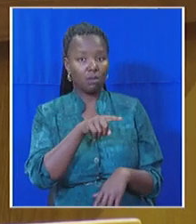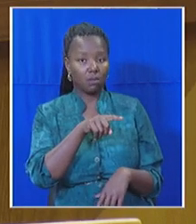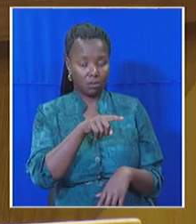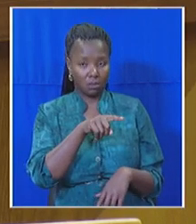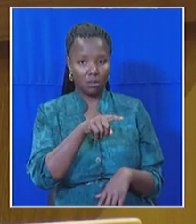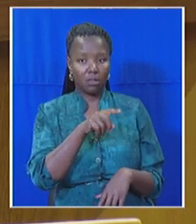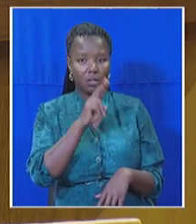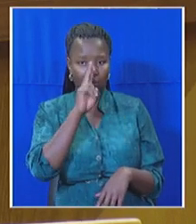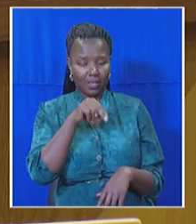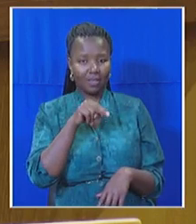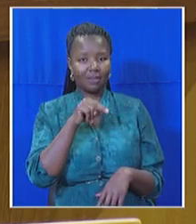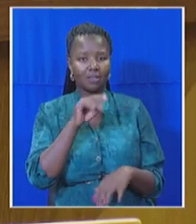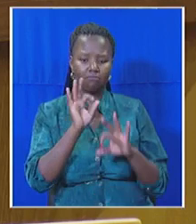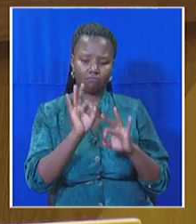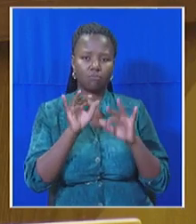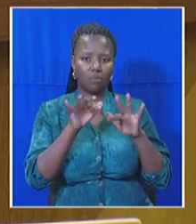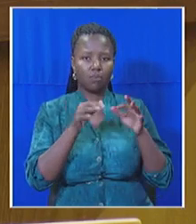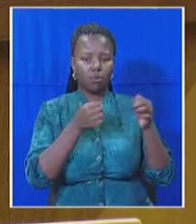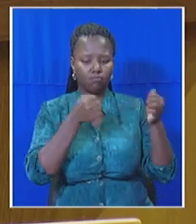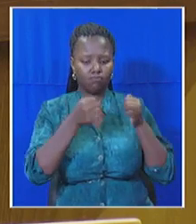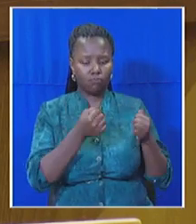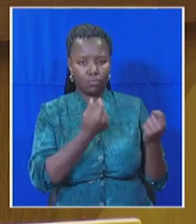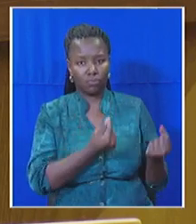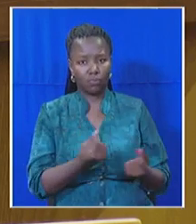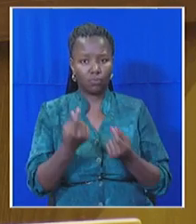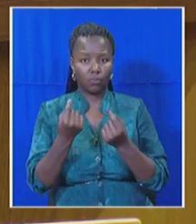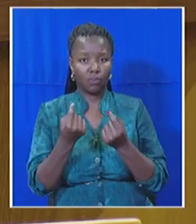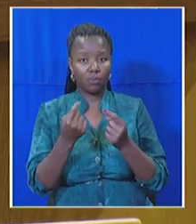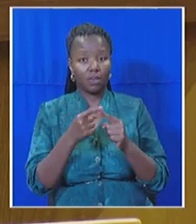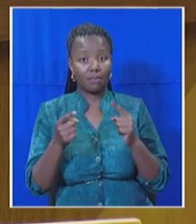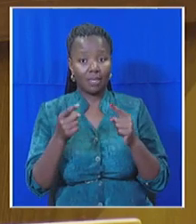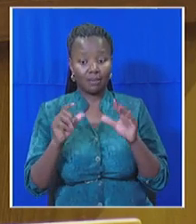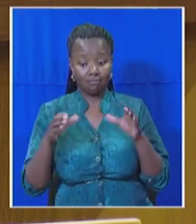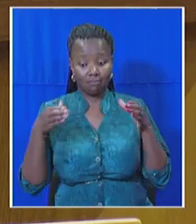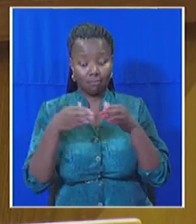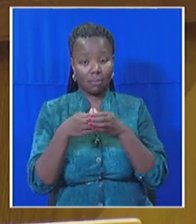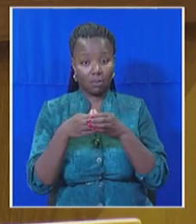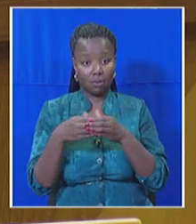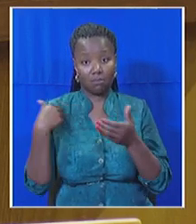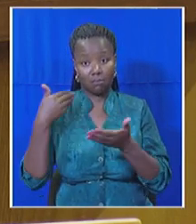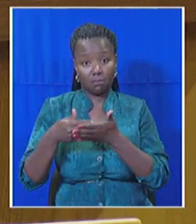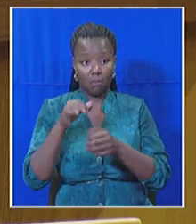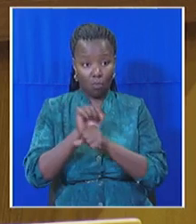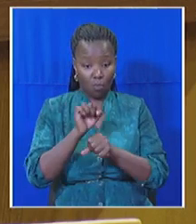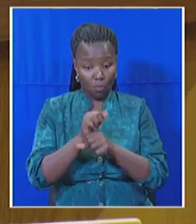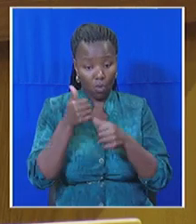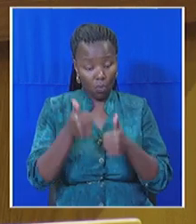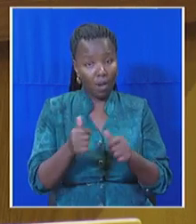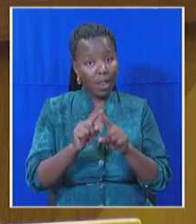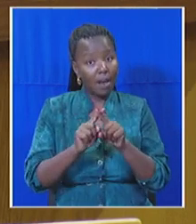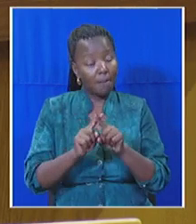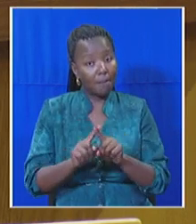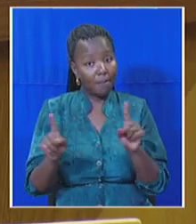BSA. SAIS, it's an organization that is doing well, but there are issues that has been raised by